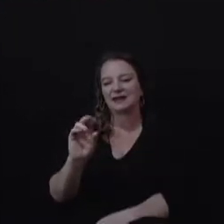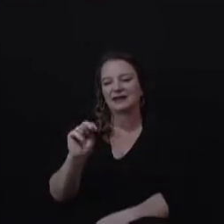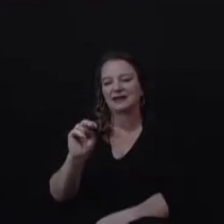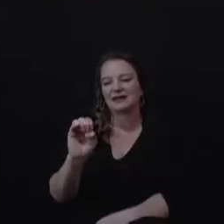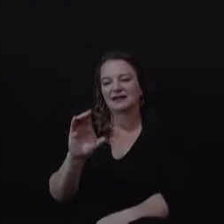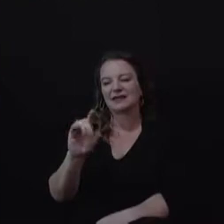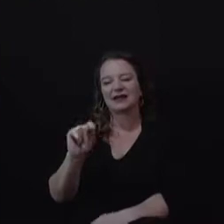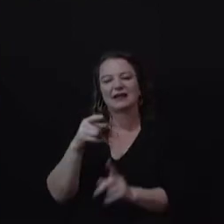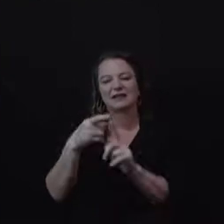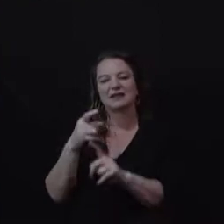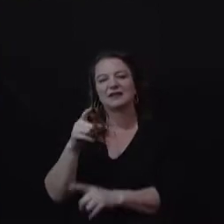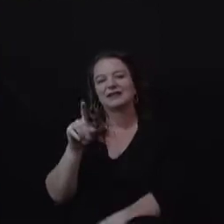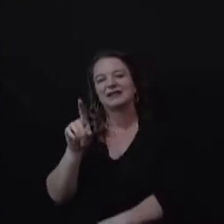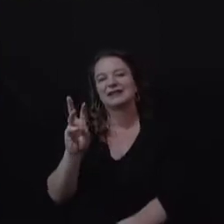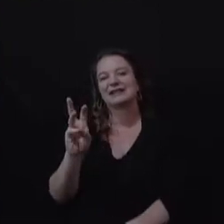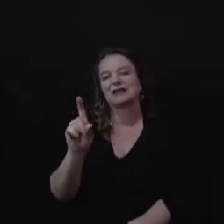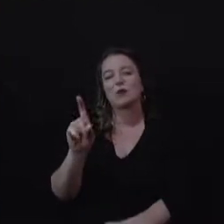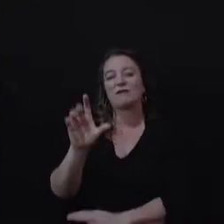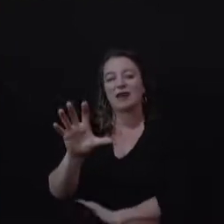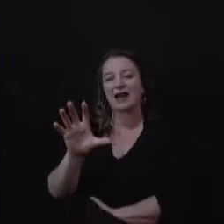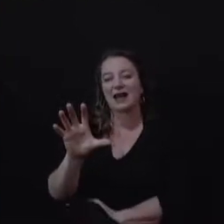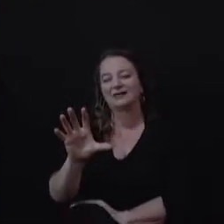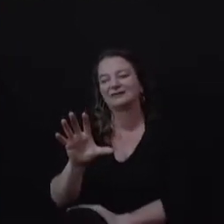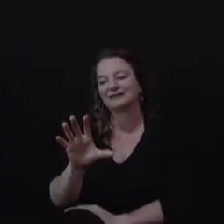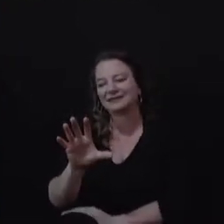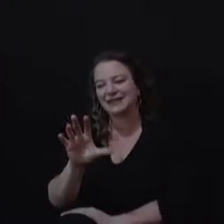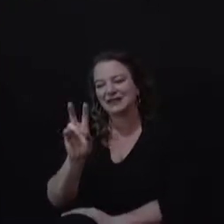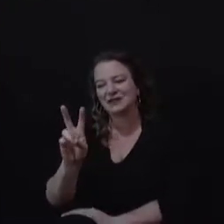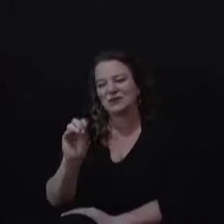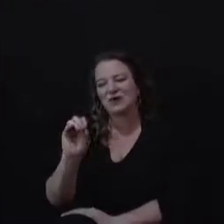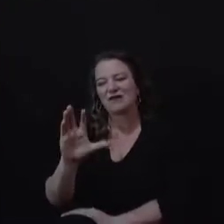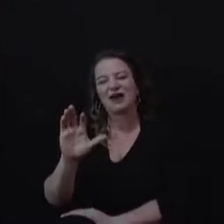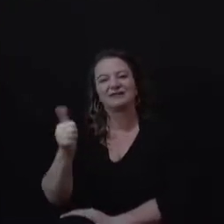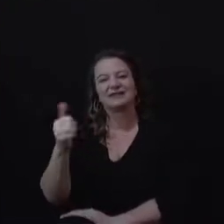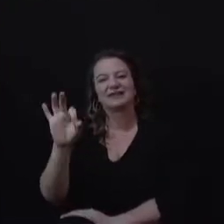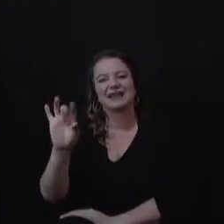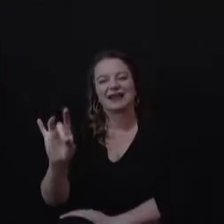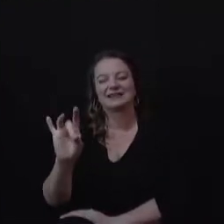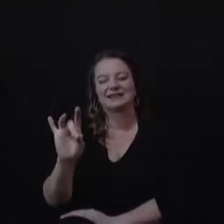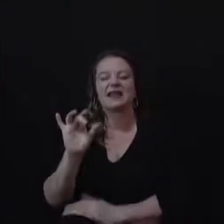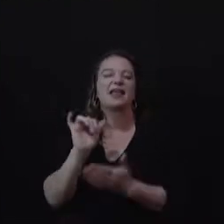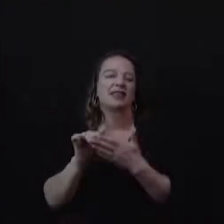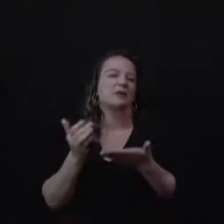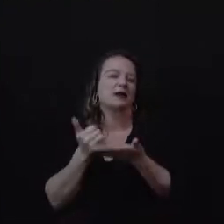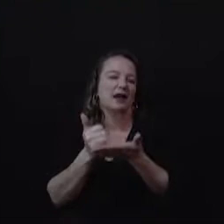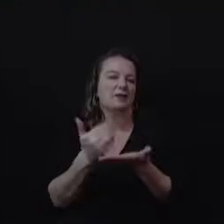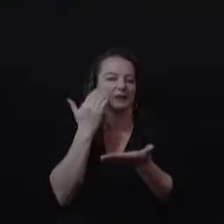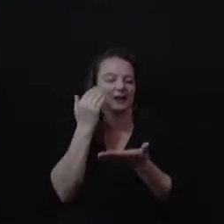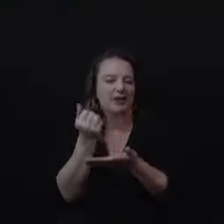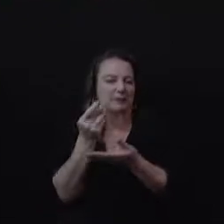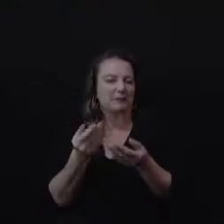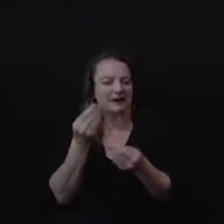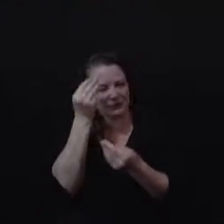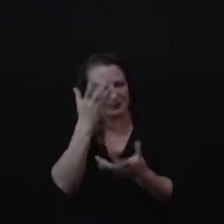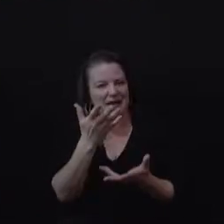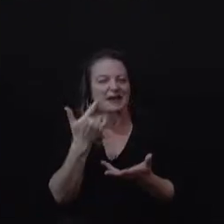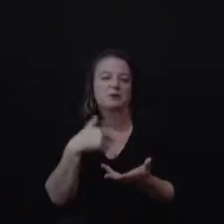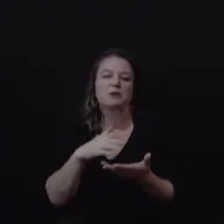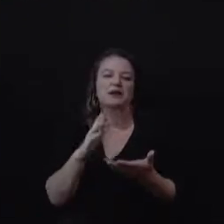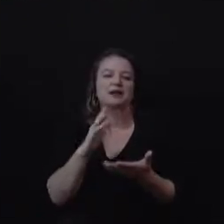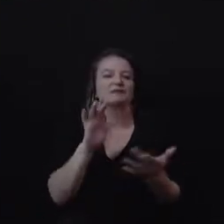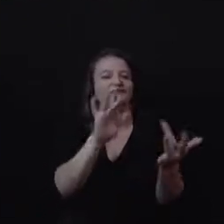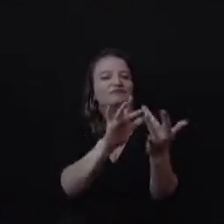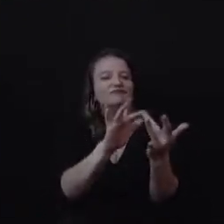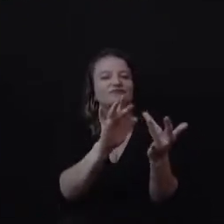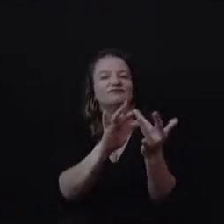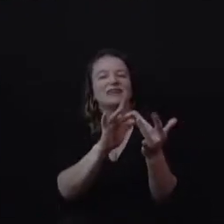615-205-1098. So all that's going to do is trigger a prompt for you to give us a little bit of information, and then we'll reach out to you to schedule a coffee or send you